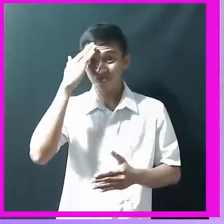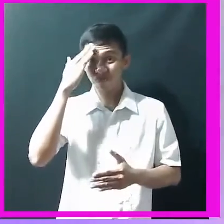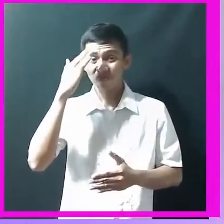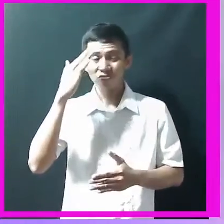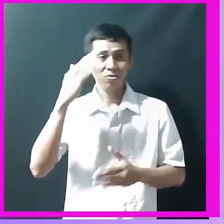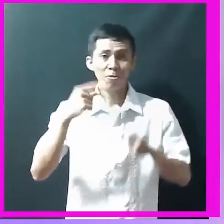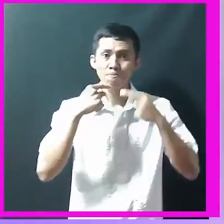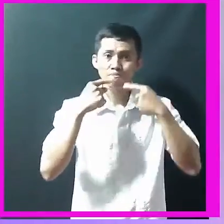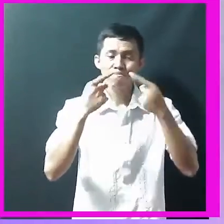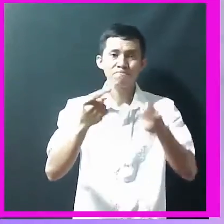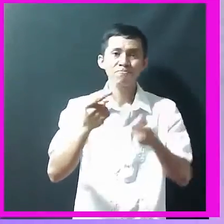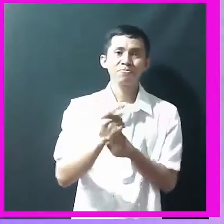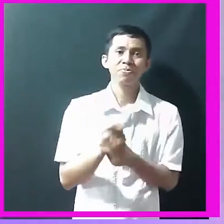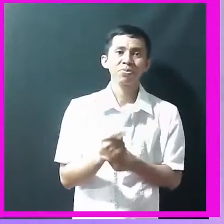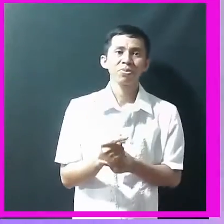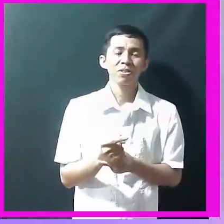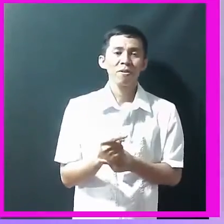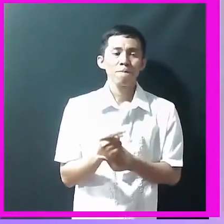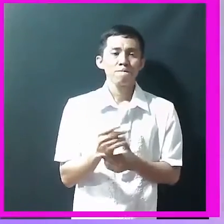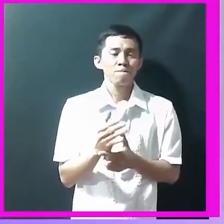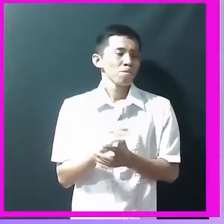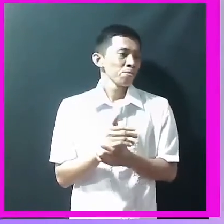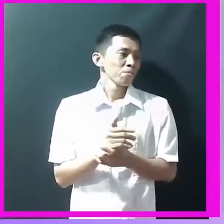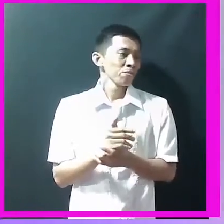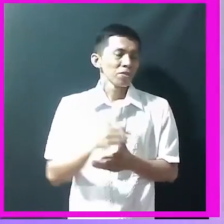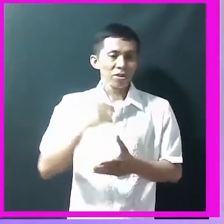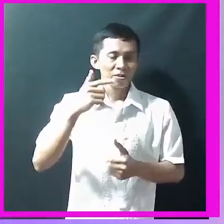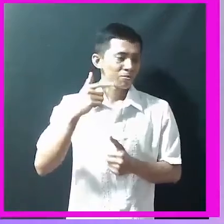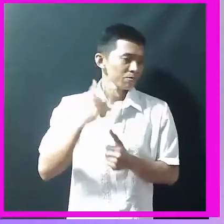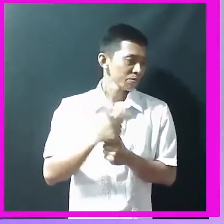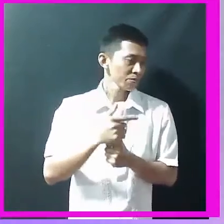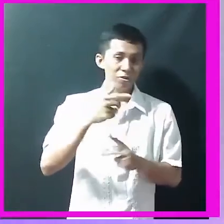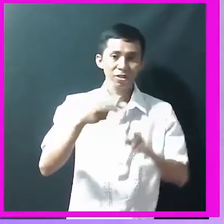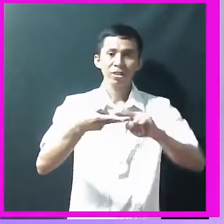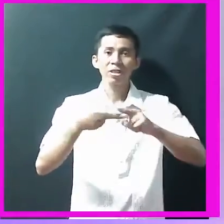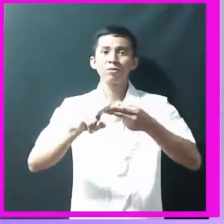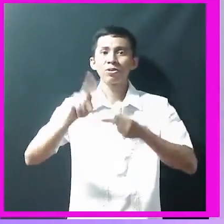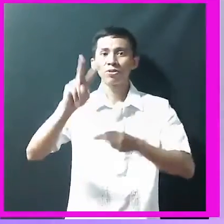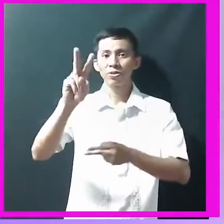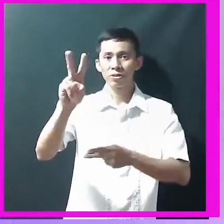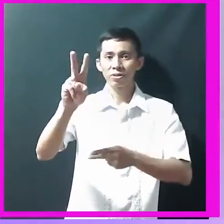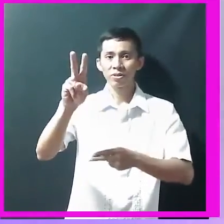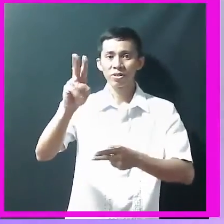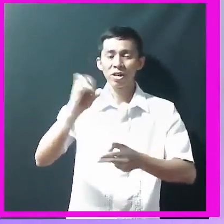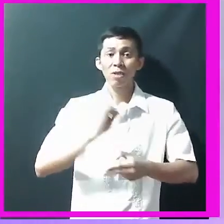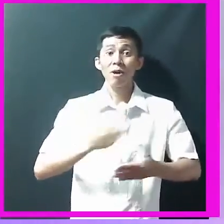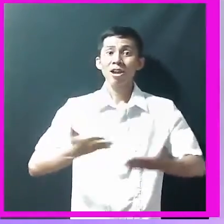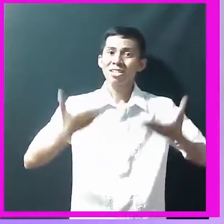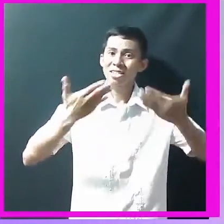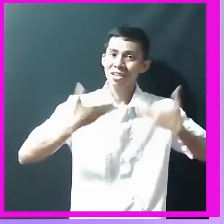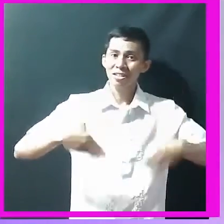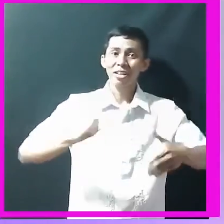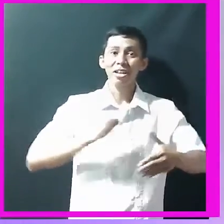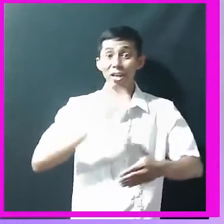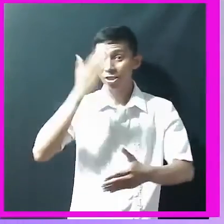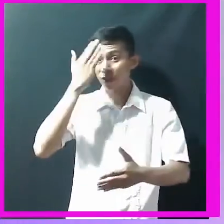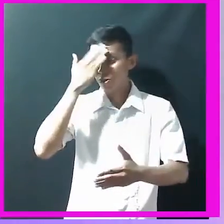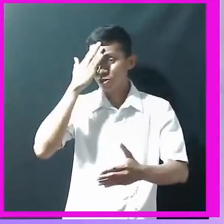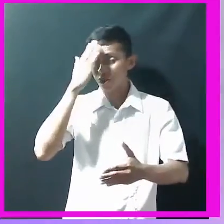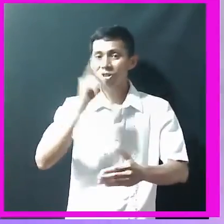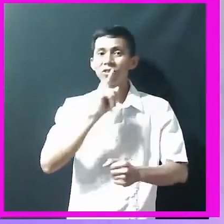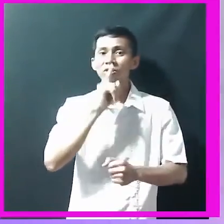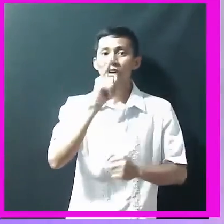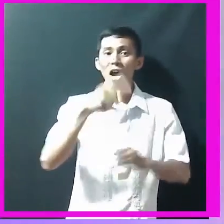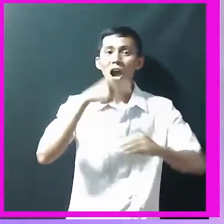myself? Why? Why is that? Because, number two, I am glad that I know the